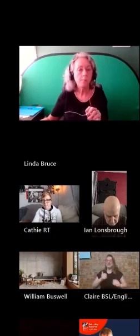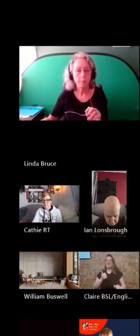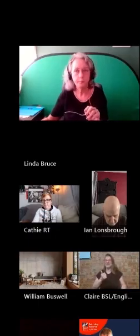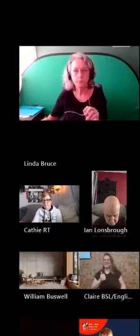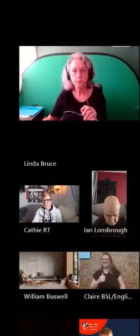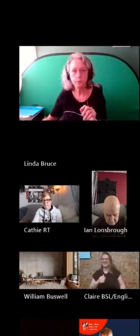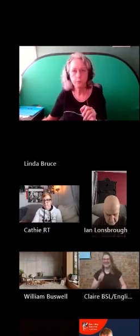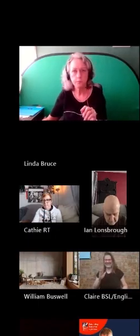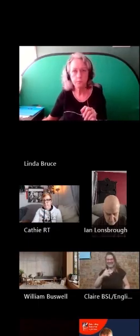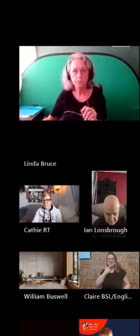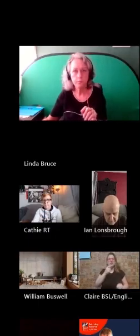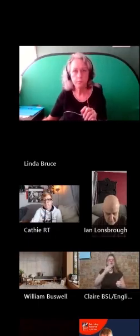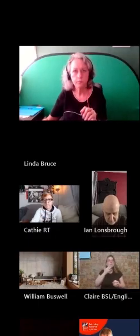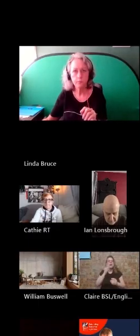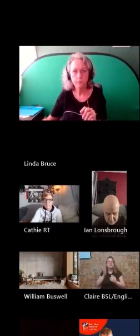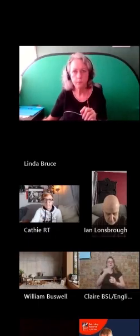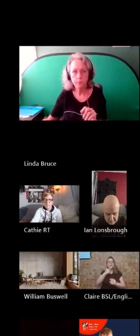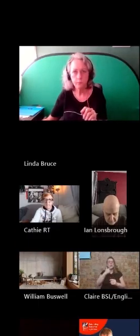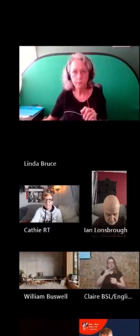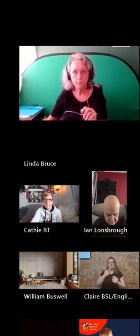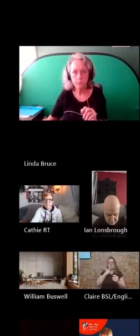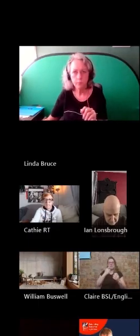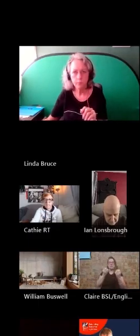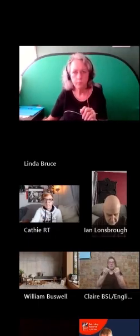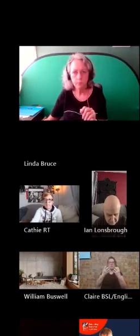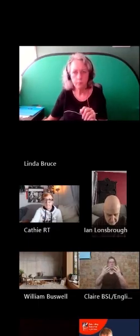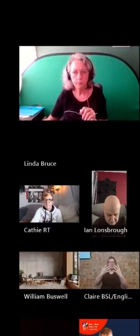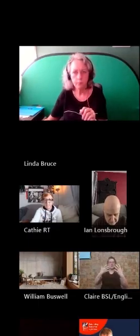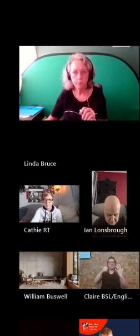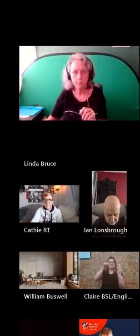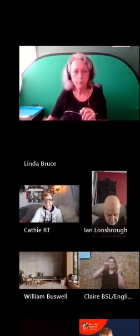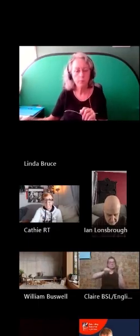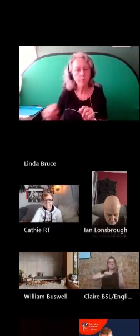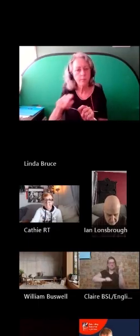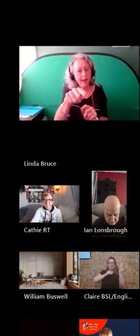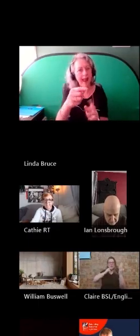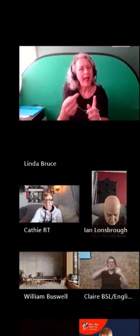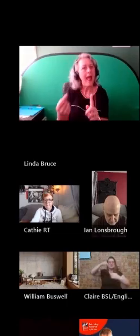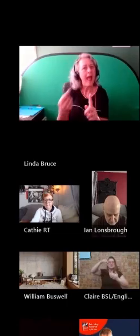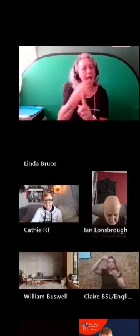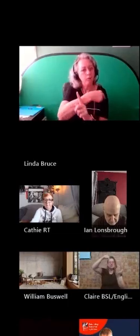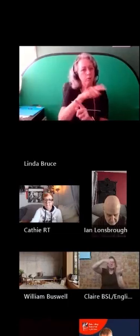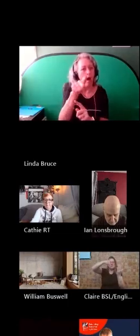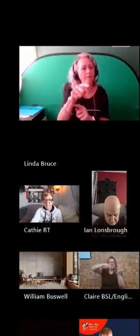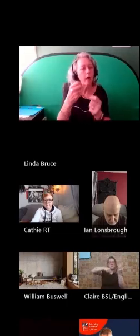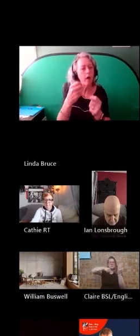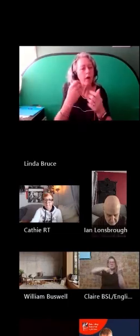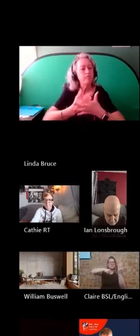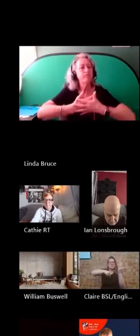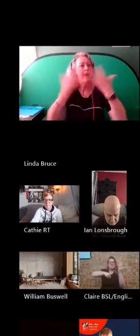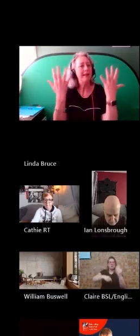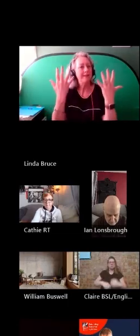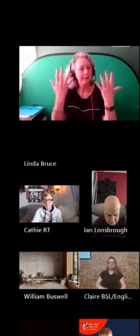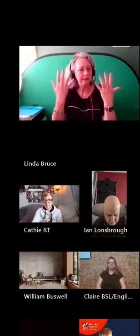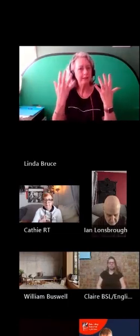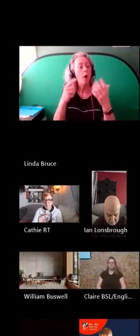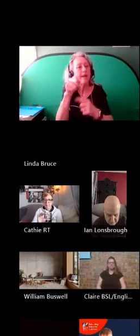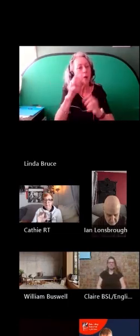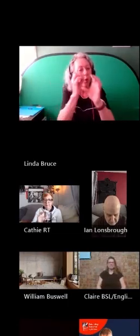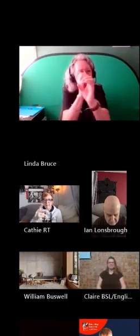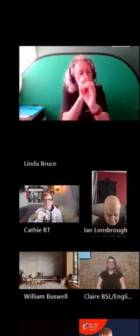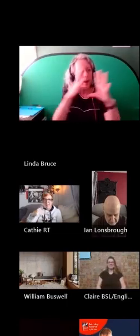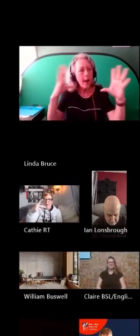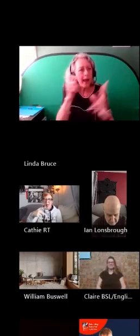display and brightness menu, and we're going to go down into the magnification.